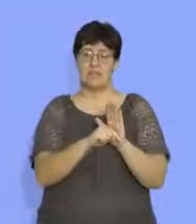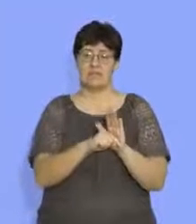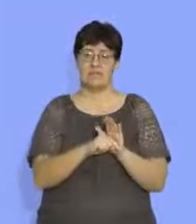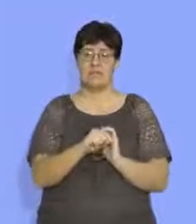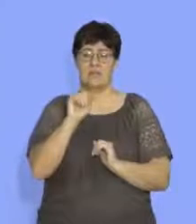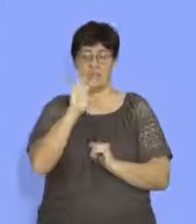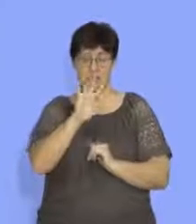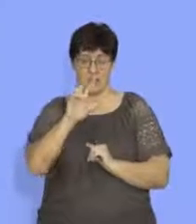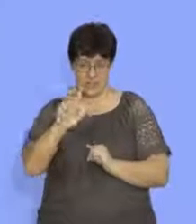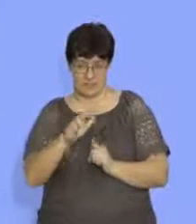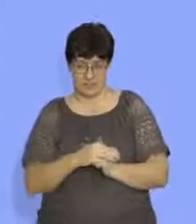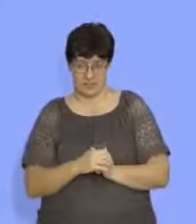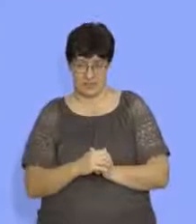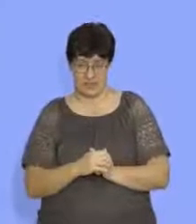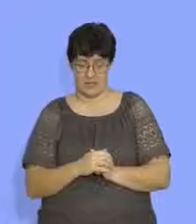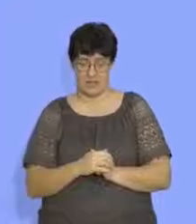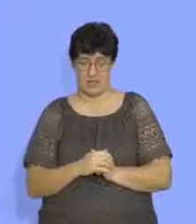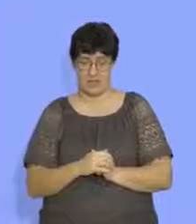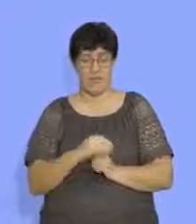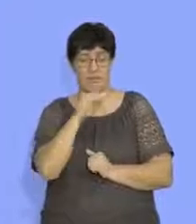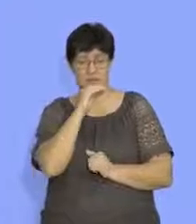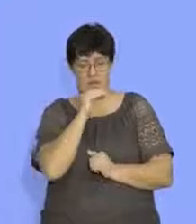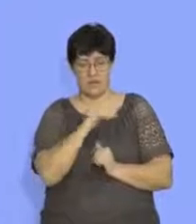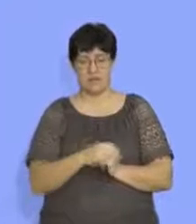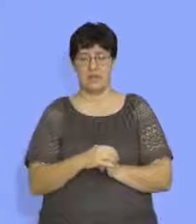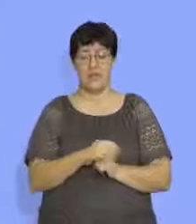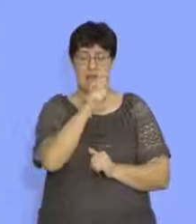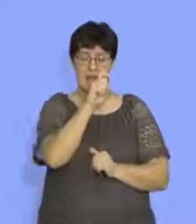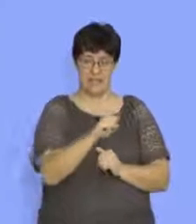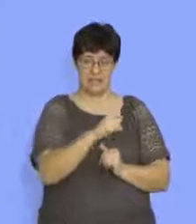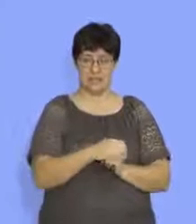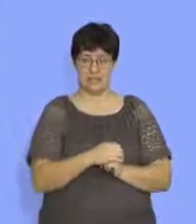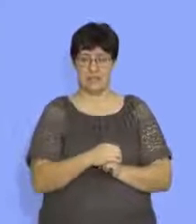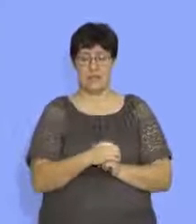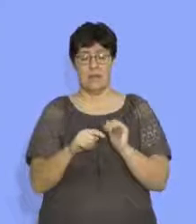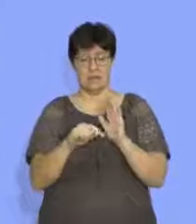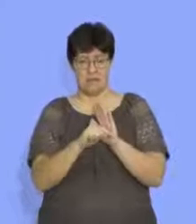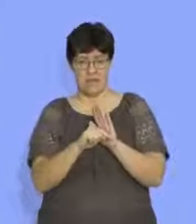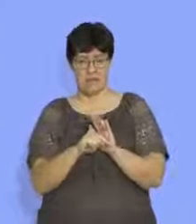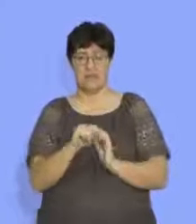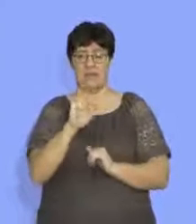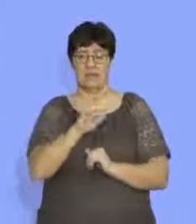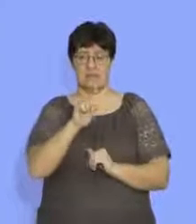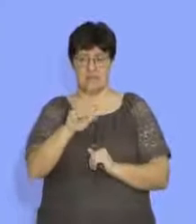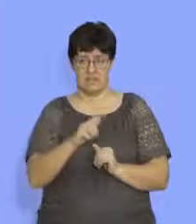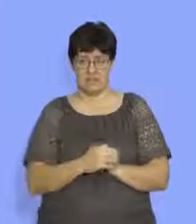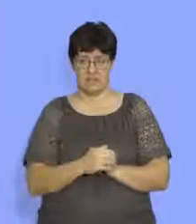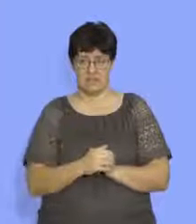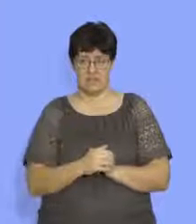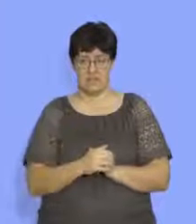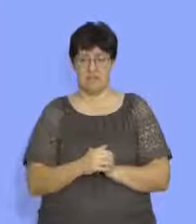negative 58, right? That means this is the same as x minus